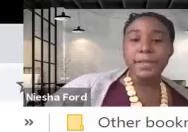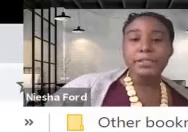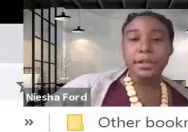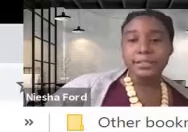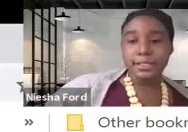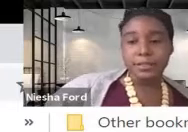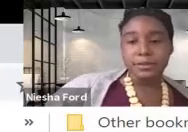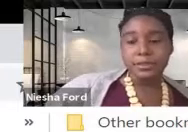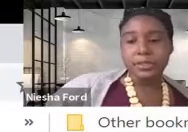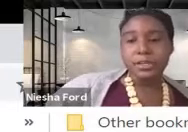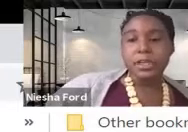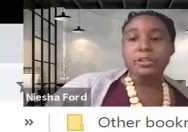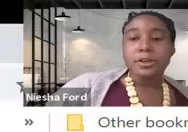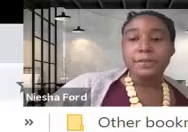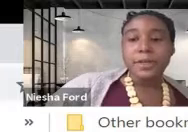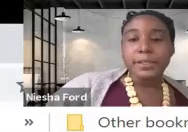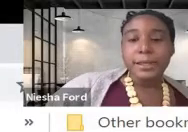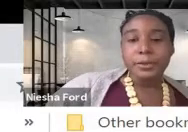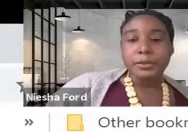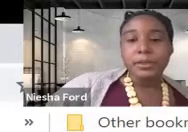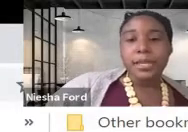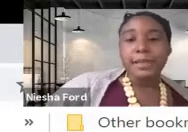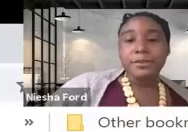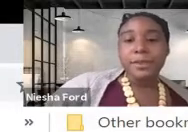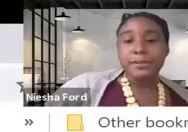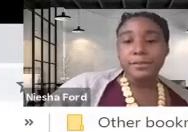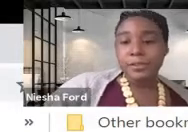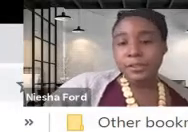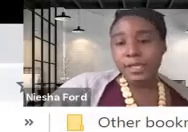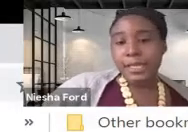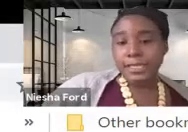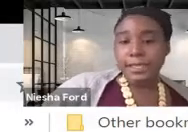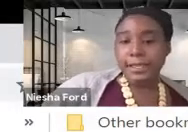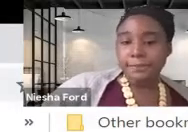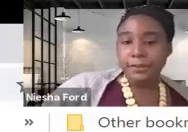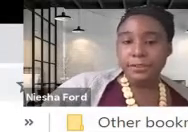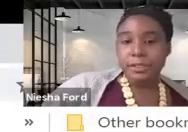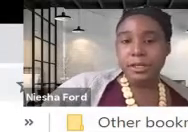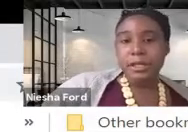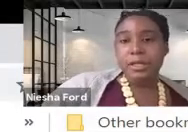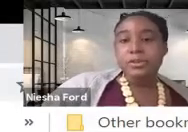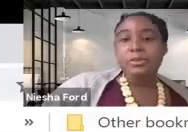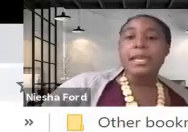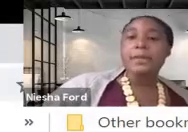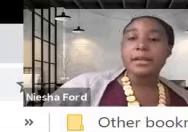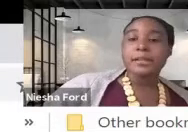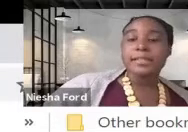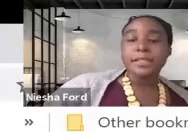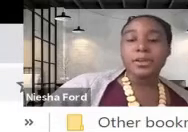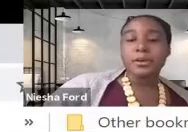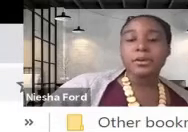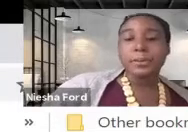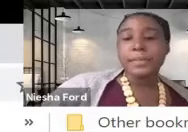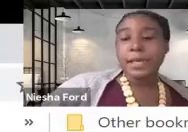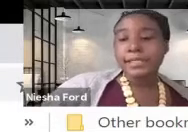office space on sticky notes. So, for example, if you get the persona Iggy the influencer, you may write on the